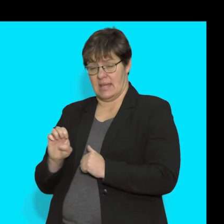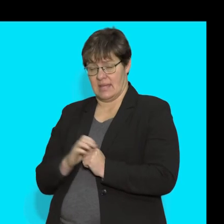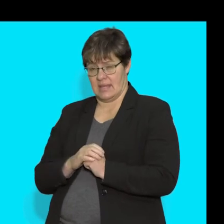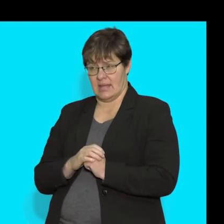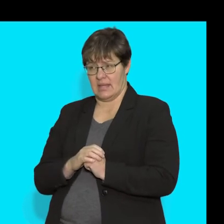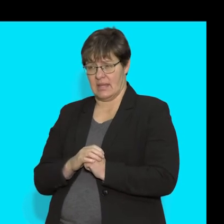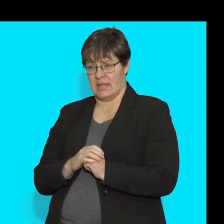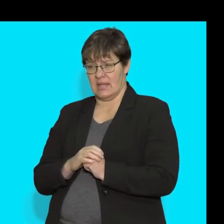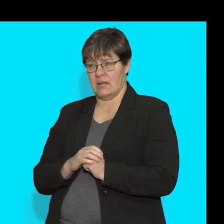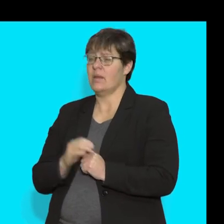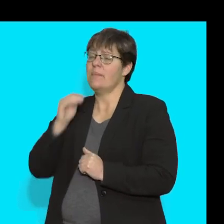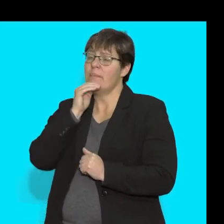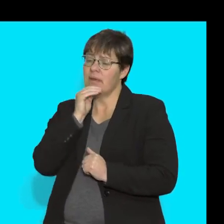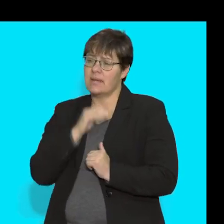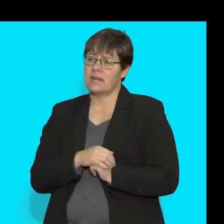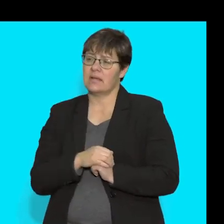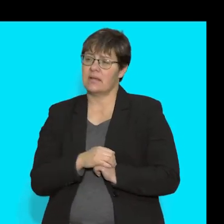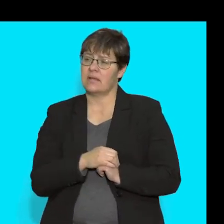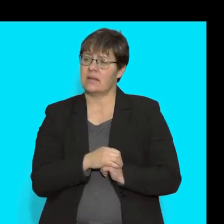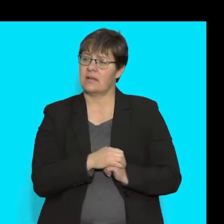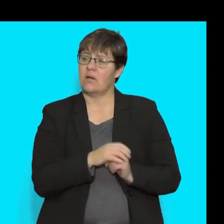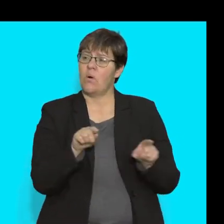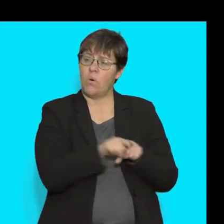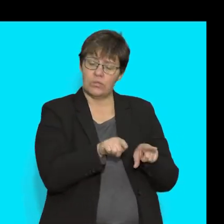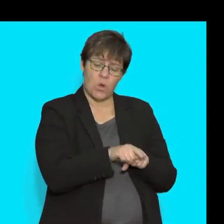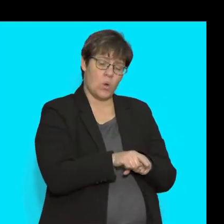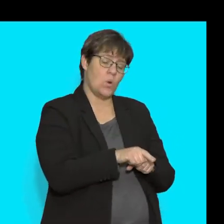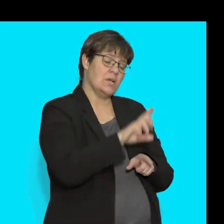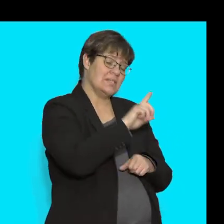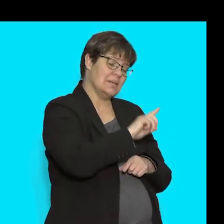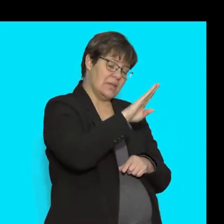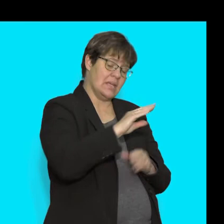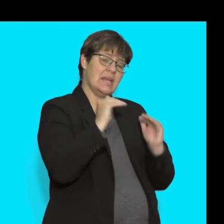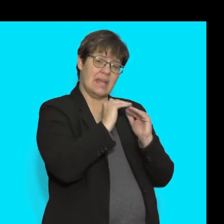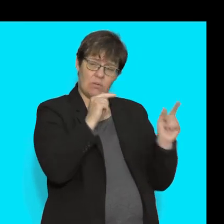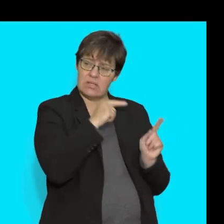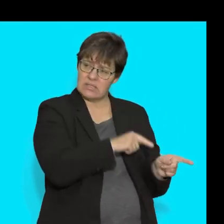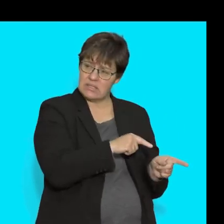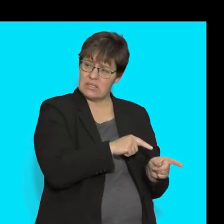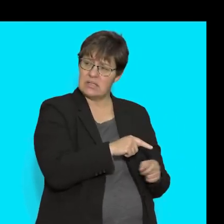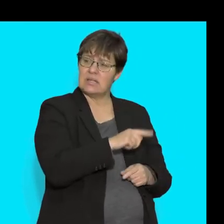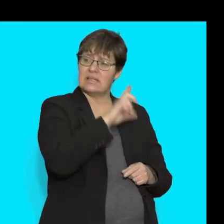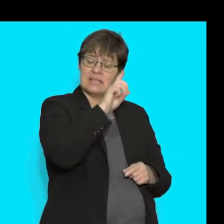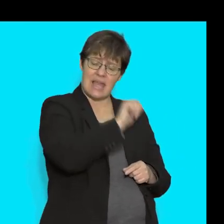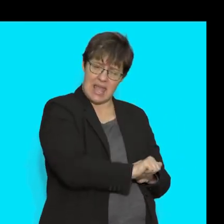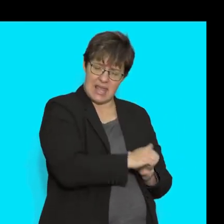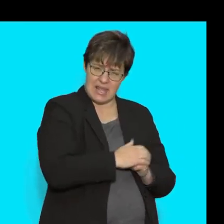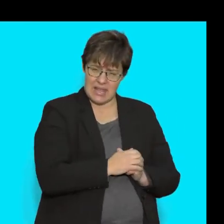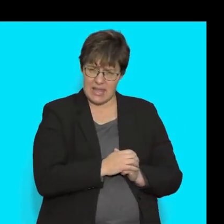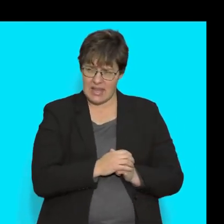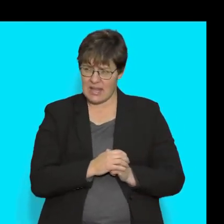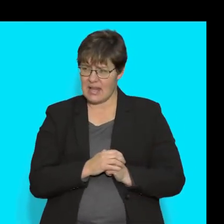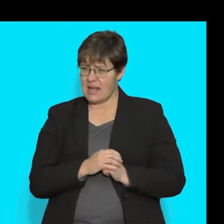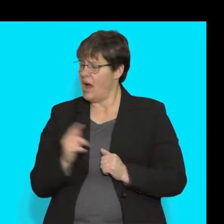BE. Remember that. Which simply means that also DB will be equals to DA.